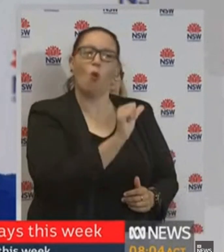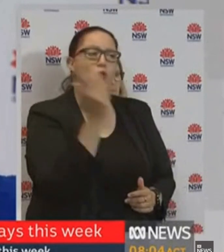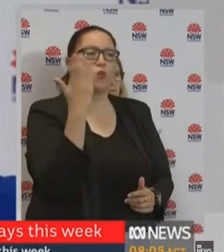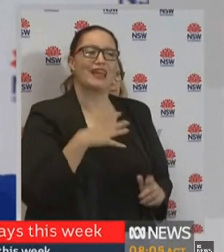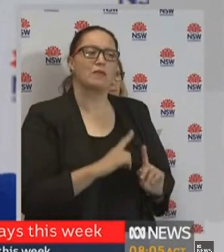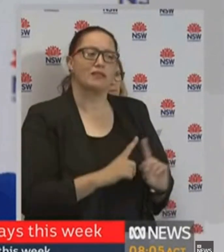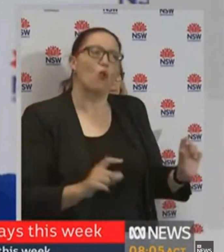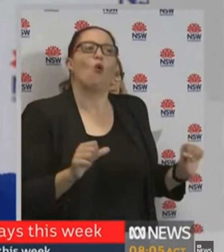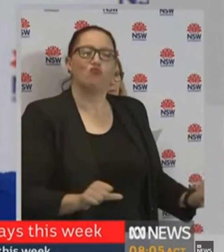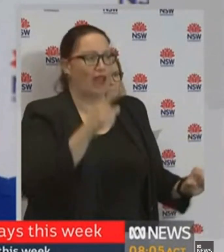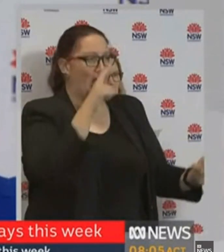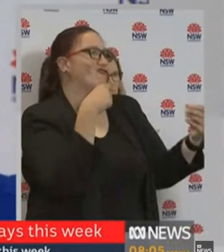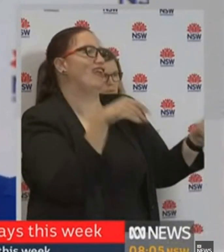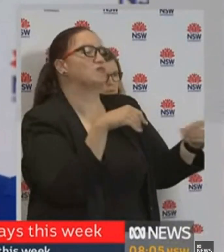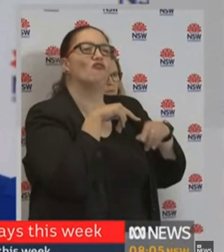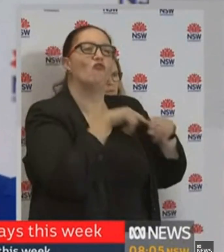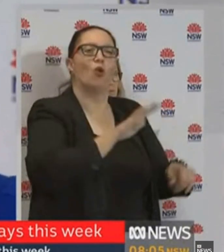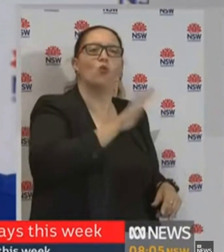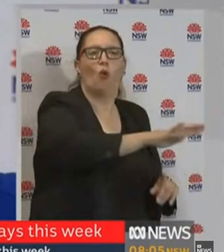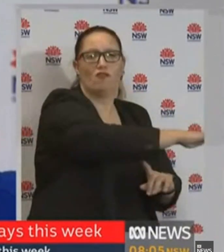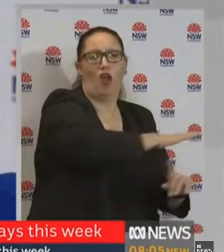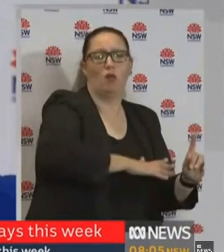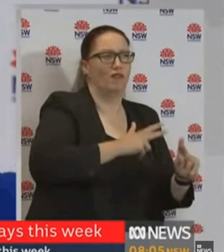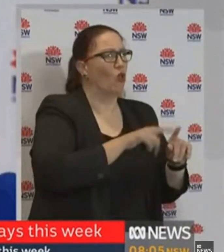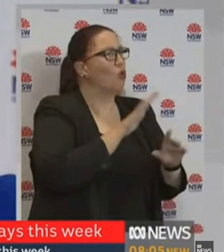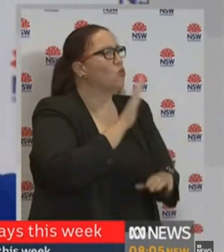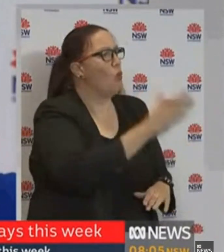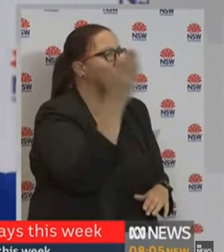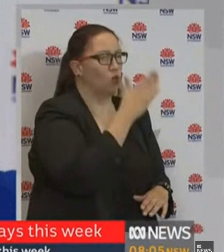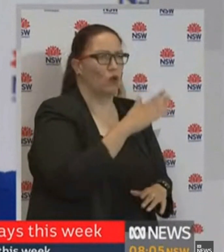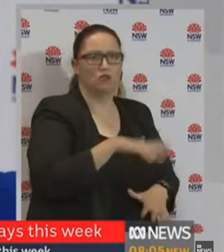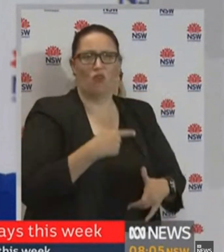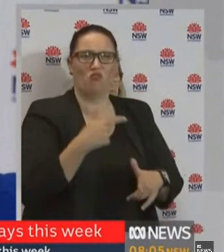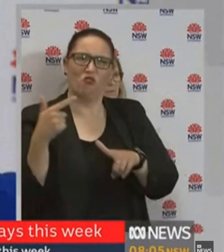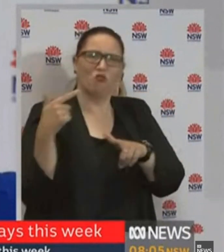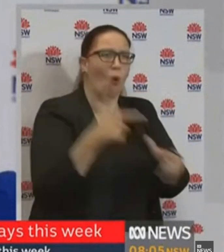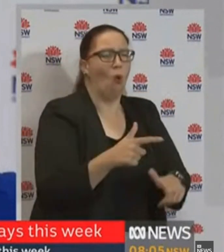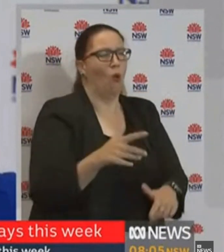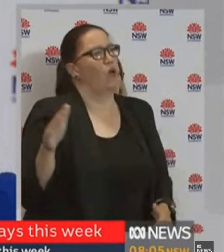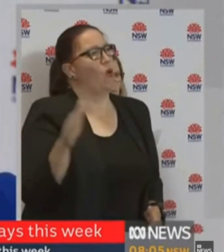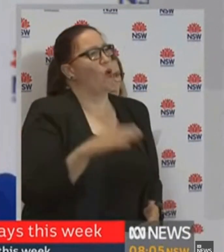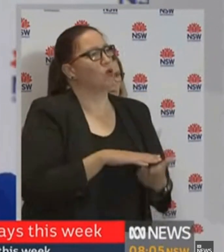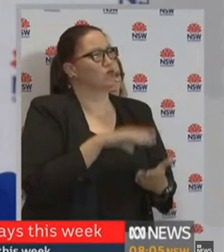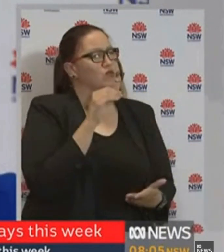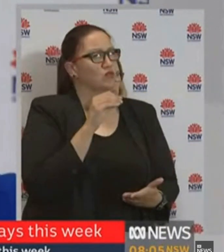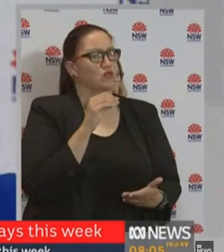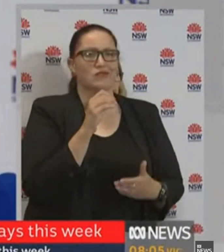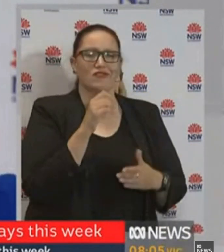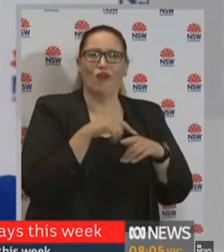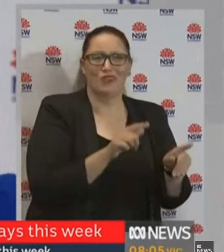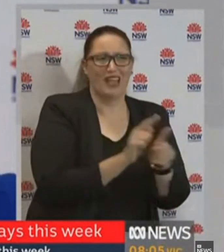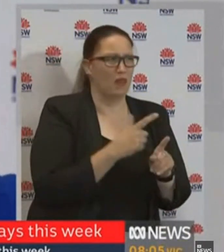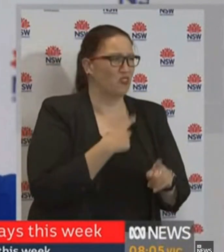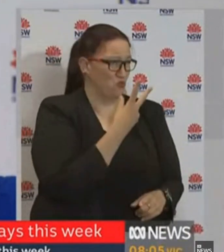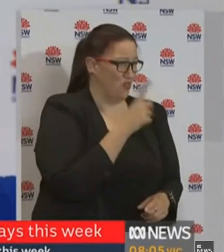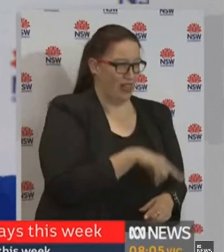apply things as you see fit, and that's absolutely fine. We're not going to try and force everybody to do absolutely the same thing when different locations,